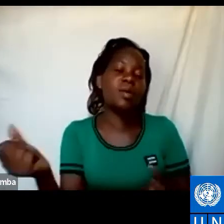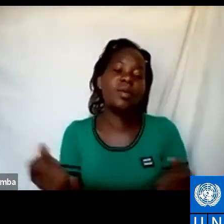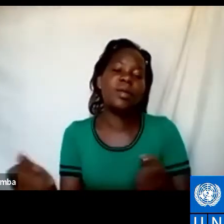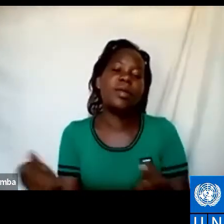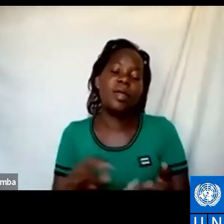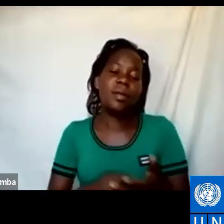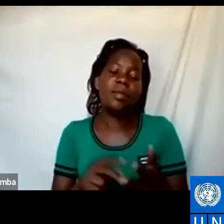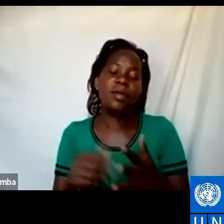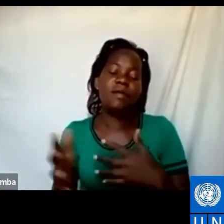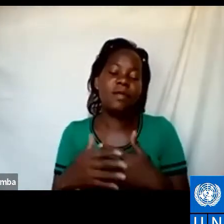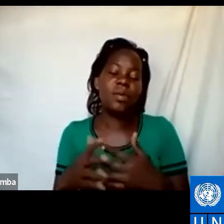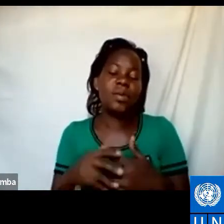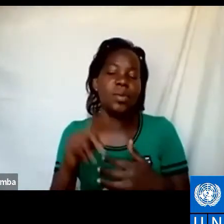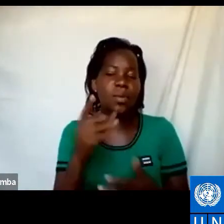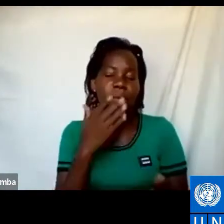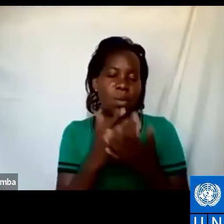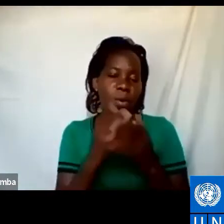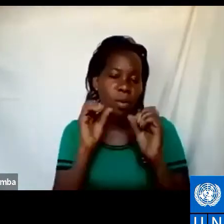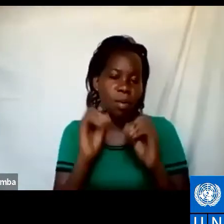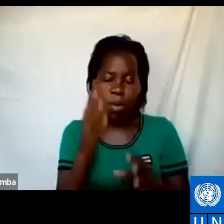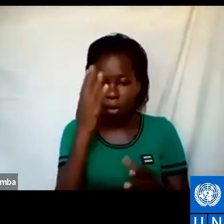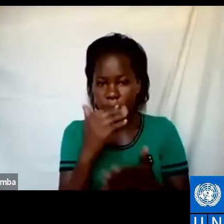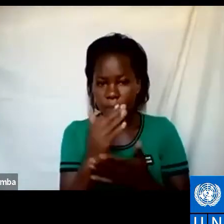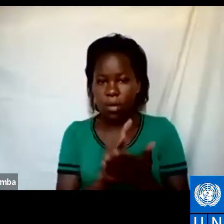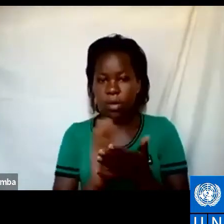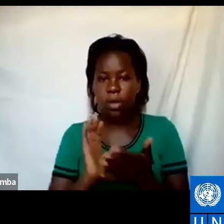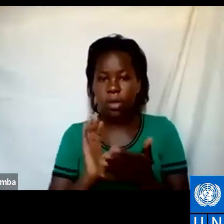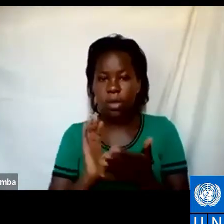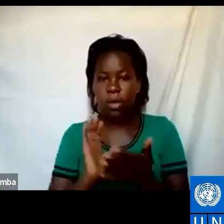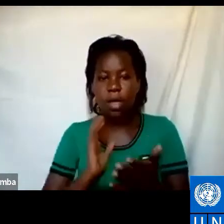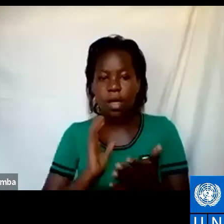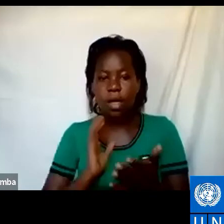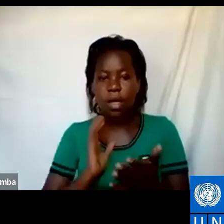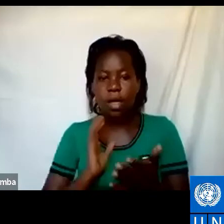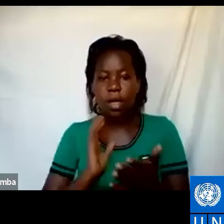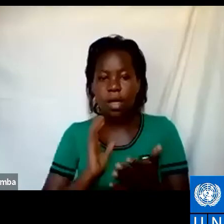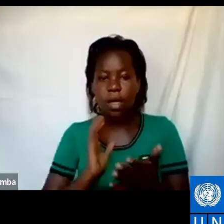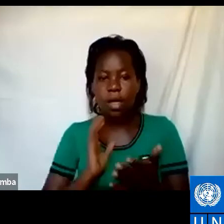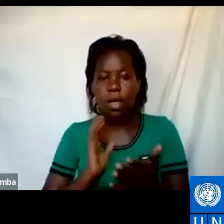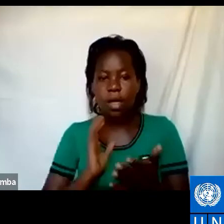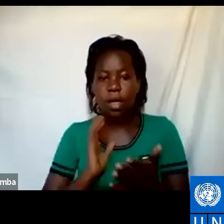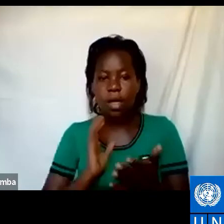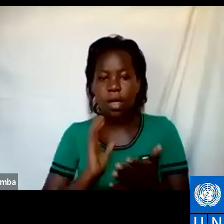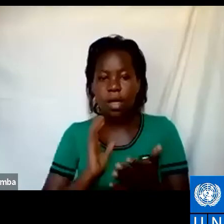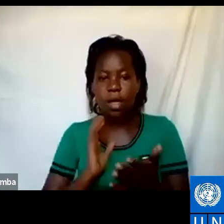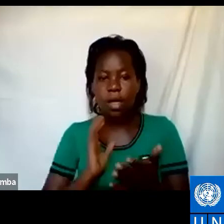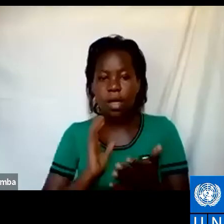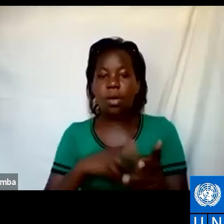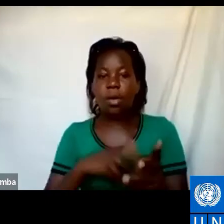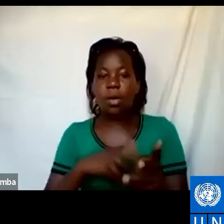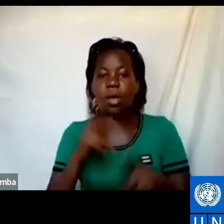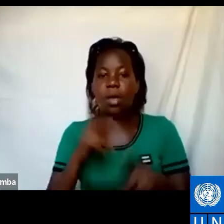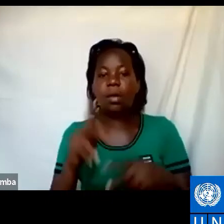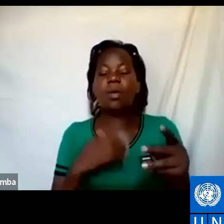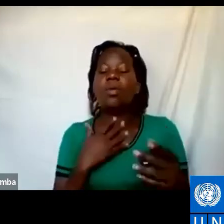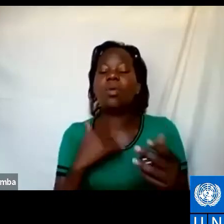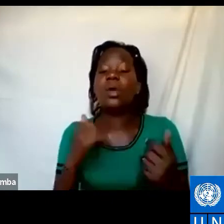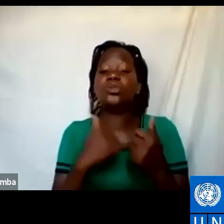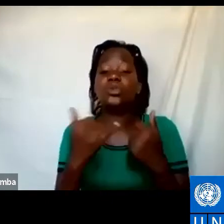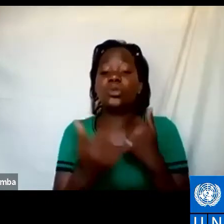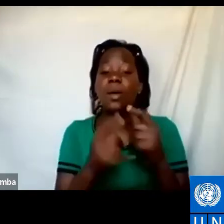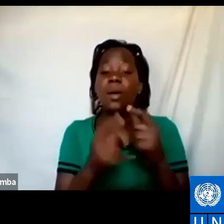right now because our people still need jobs, but COVID has sort of pushed it ahead. We have begun to look